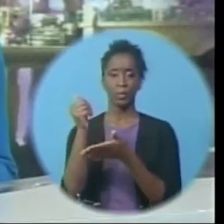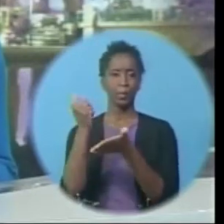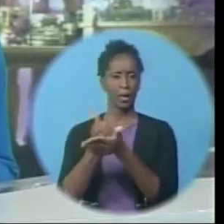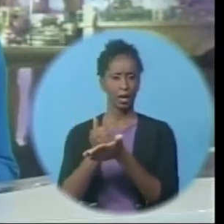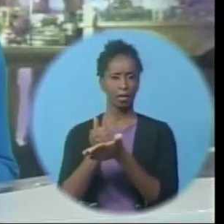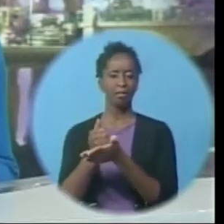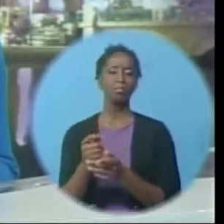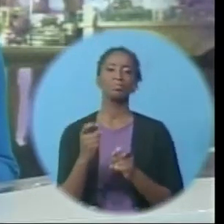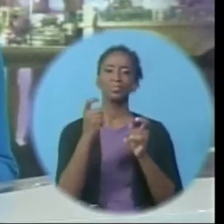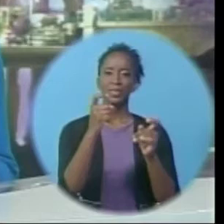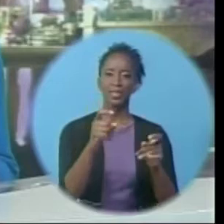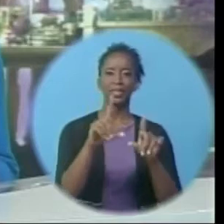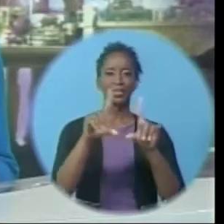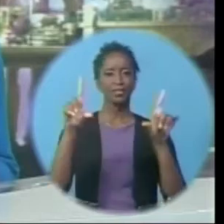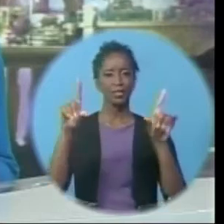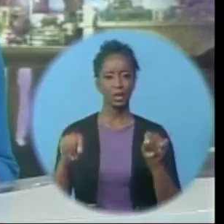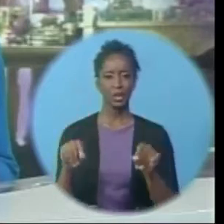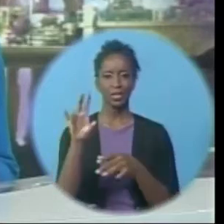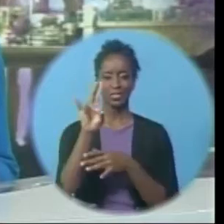Scotiabank to present a